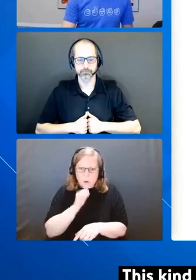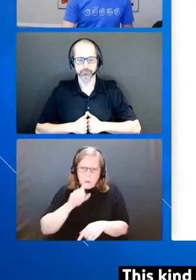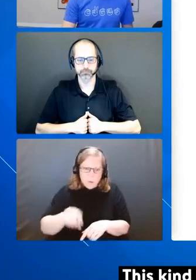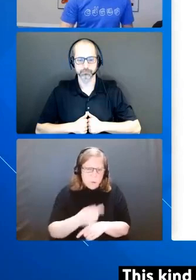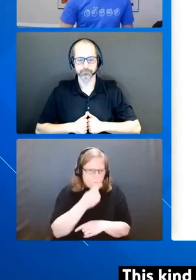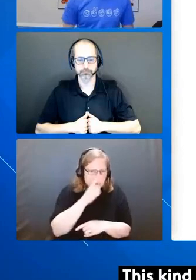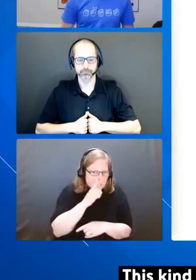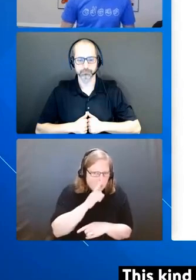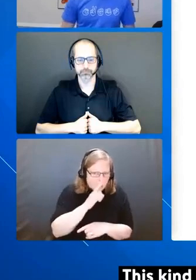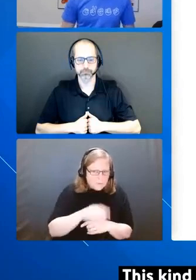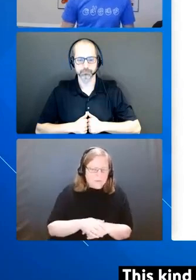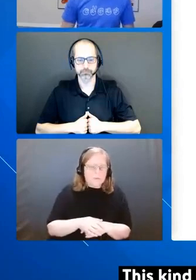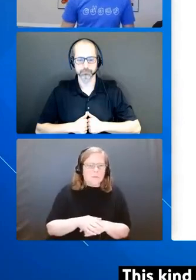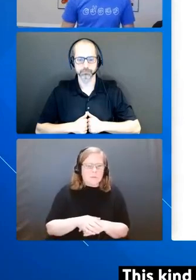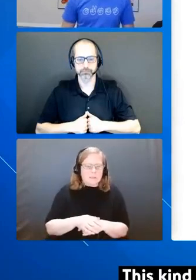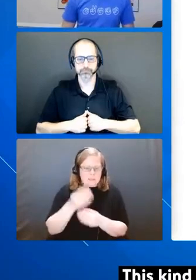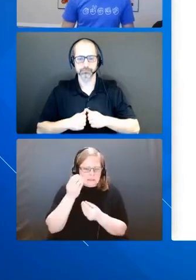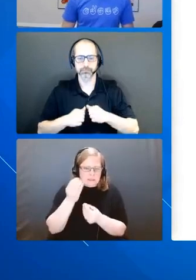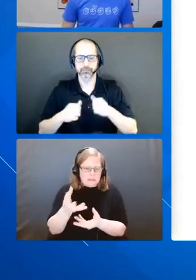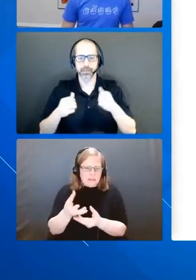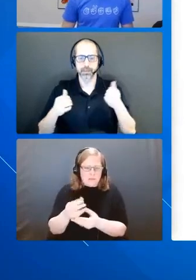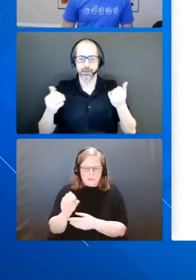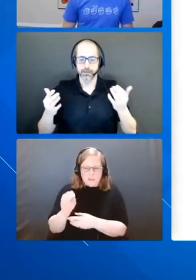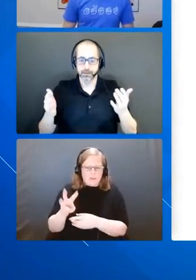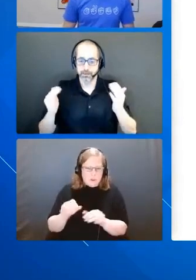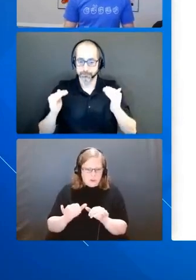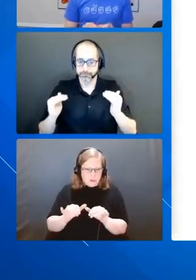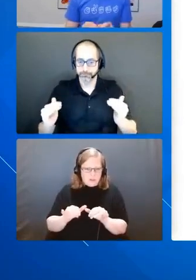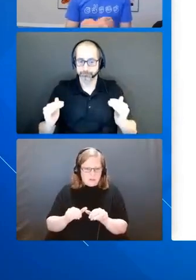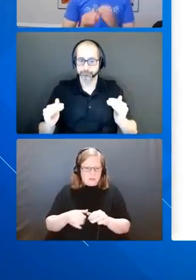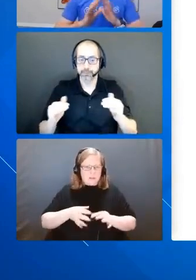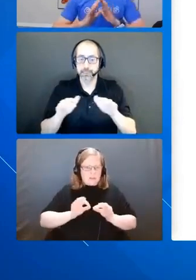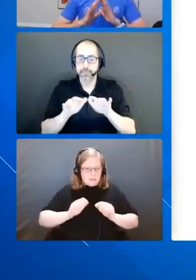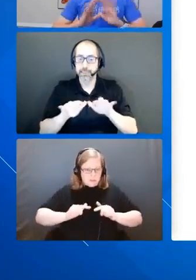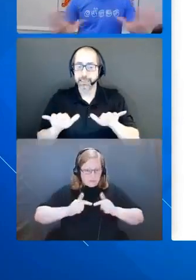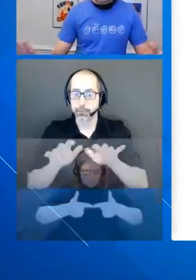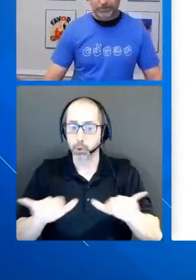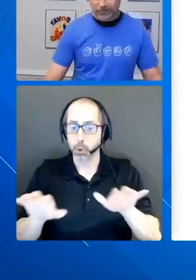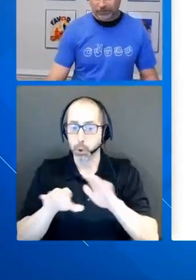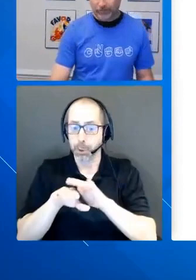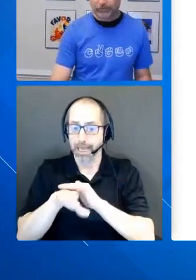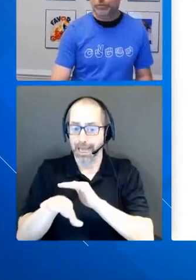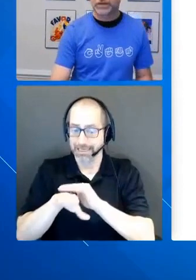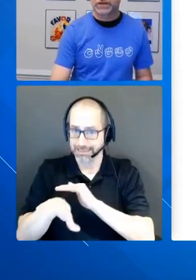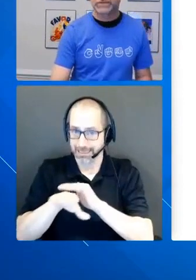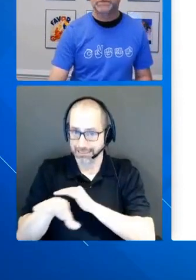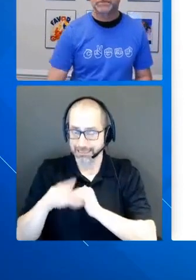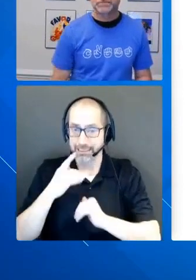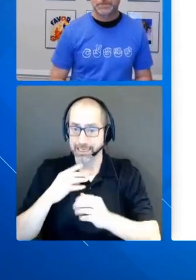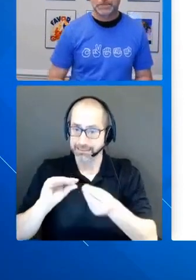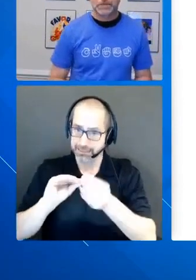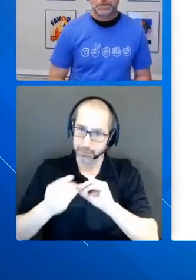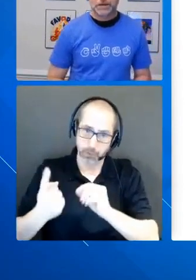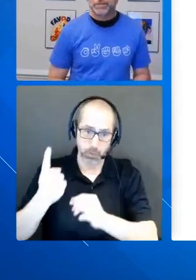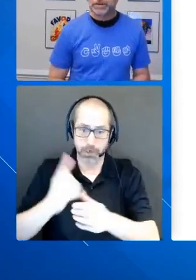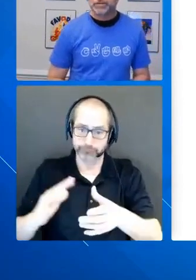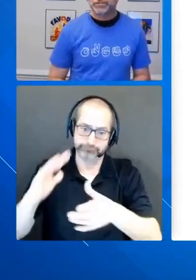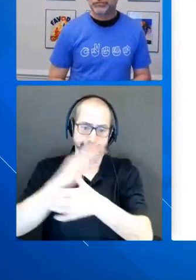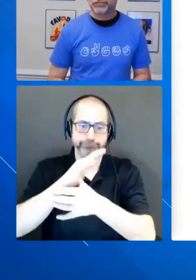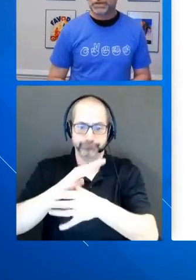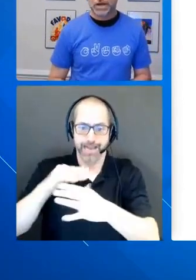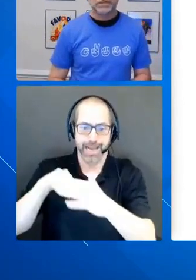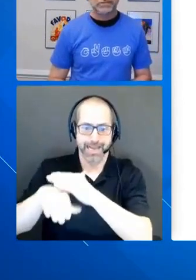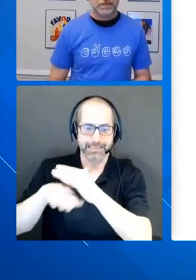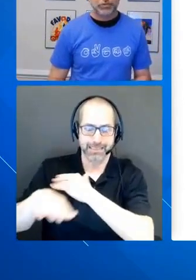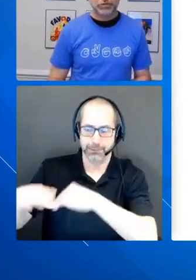software engineers out there. Lack of keyboard accessibility is by far the #1 accessibility roadblock. I'm unable